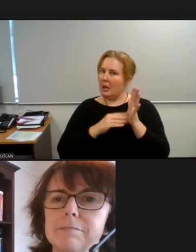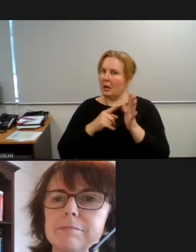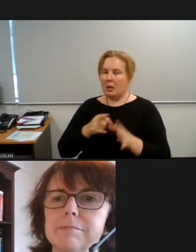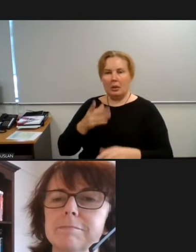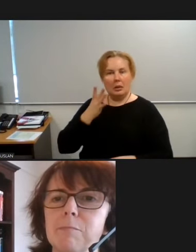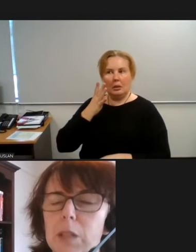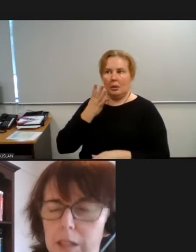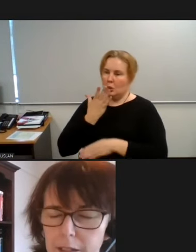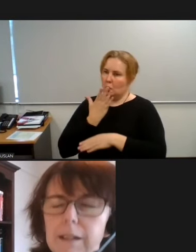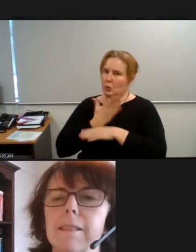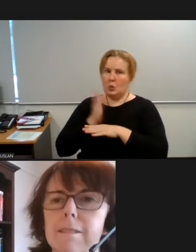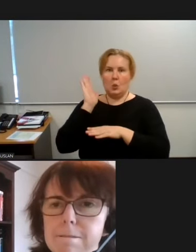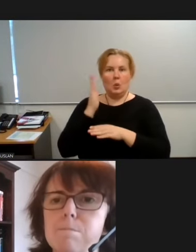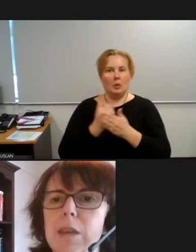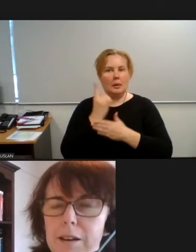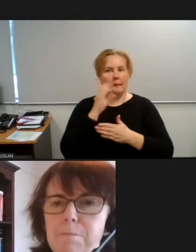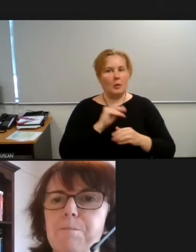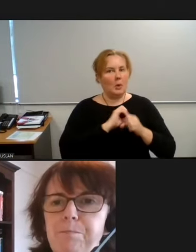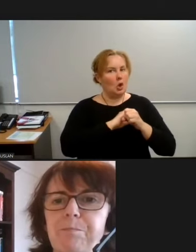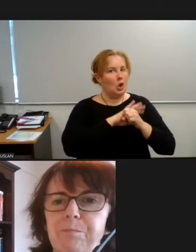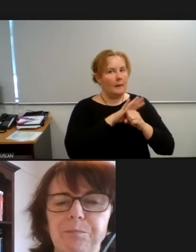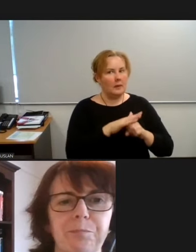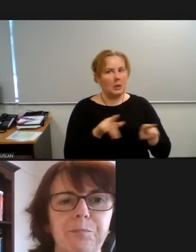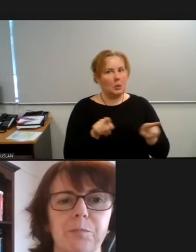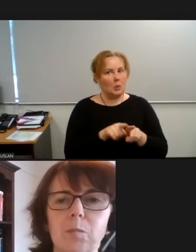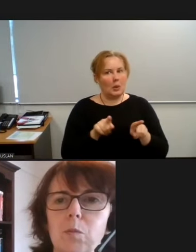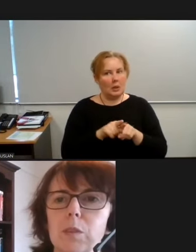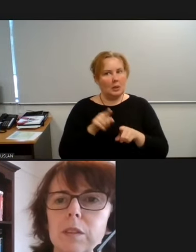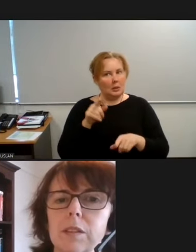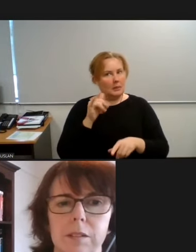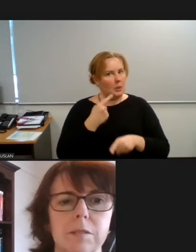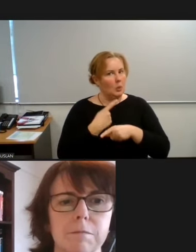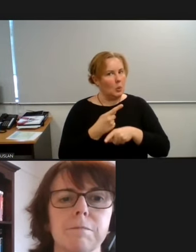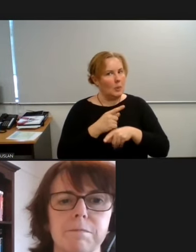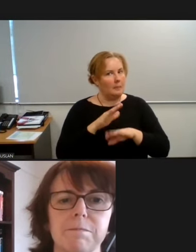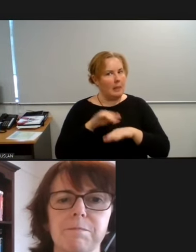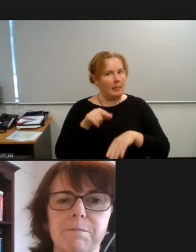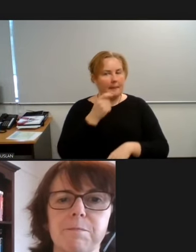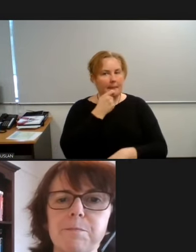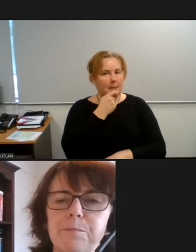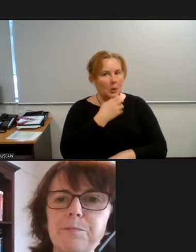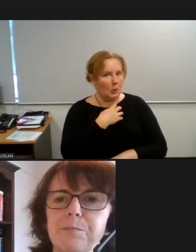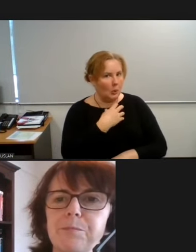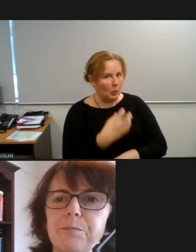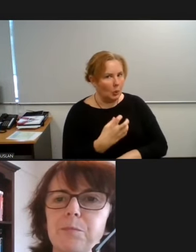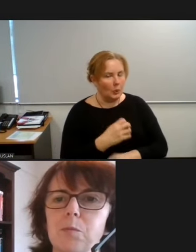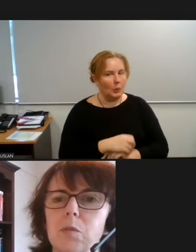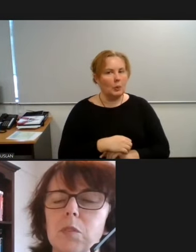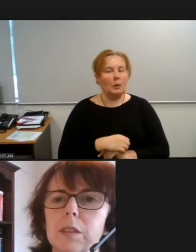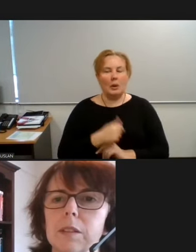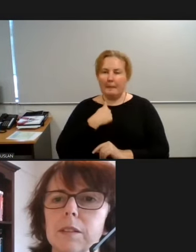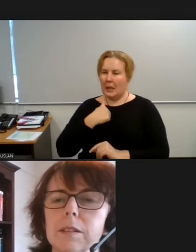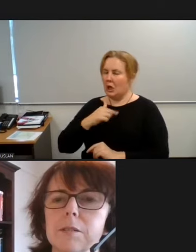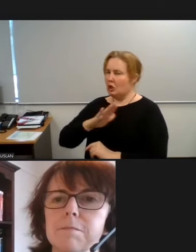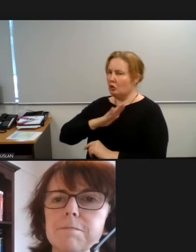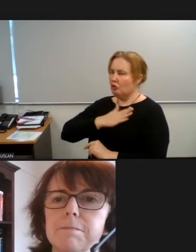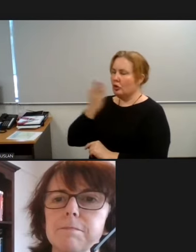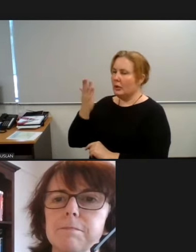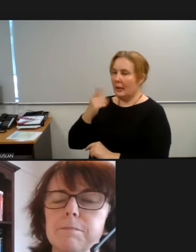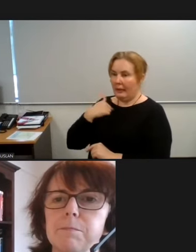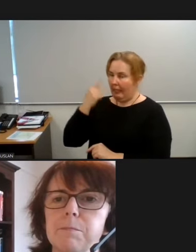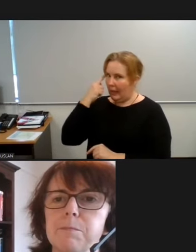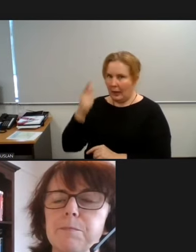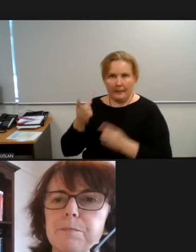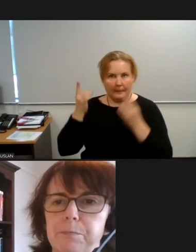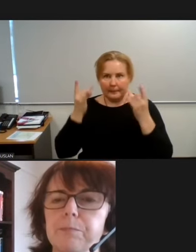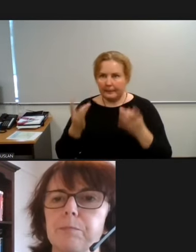out of the pandemic as well. So interested in perhaps talking about that a little further. And it's probably, I'm interested in, and I think you've covered a lot